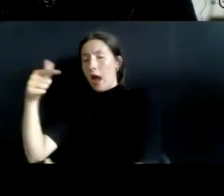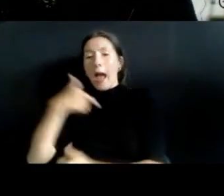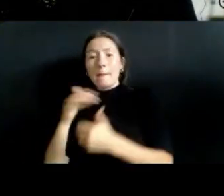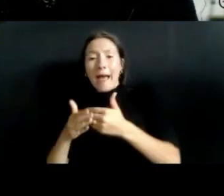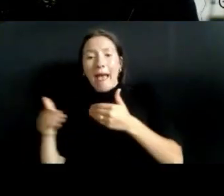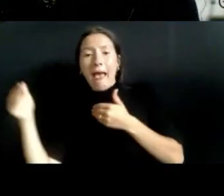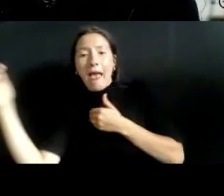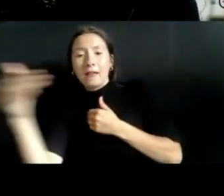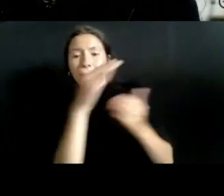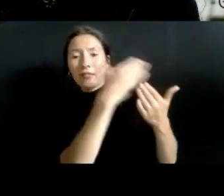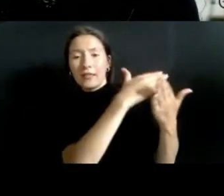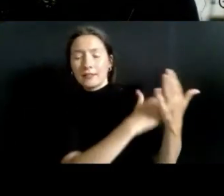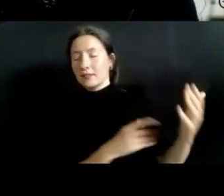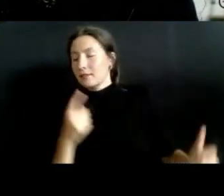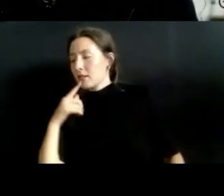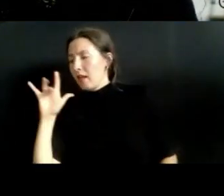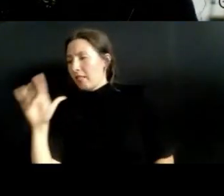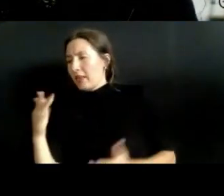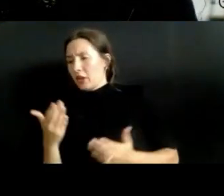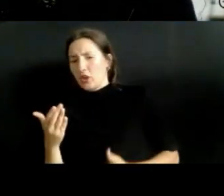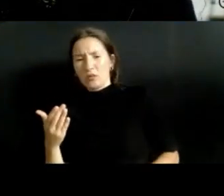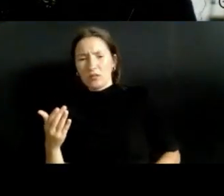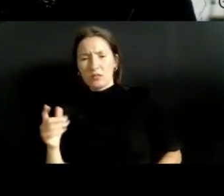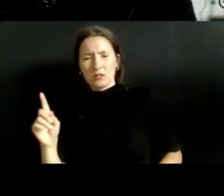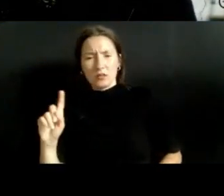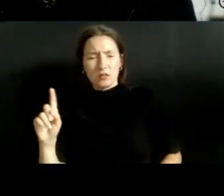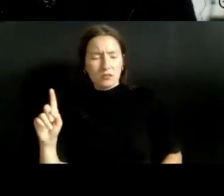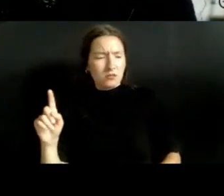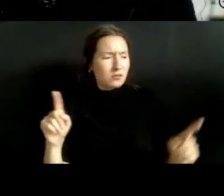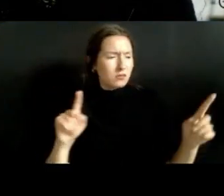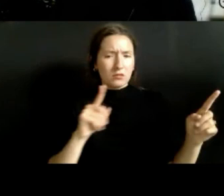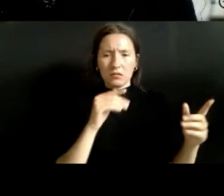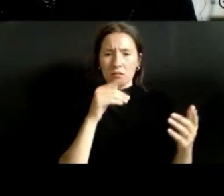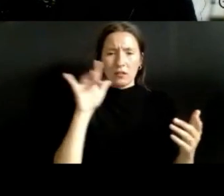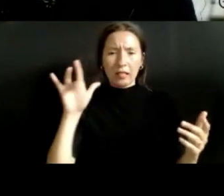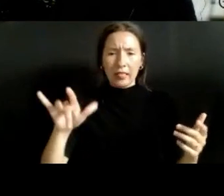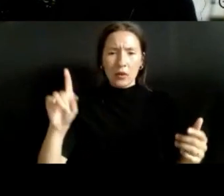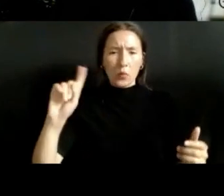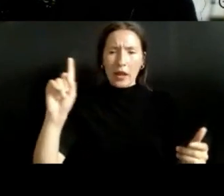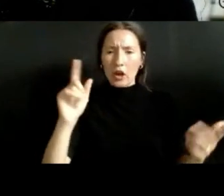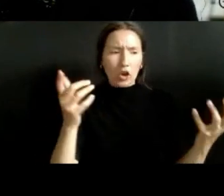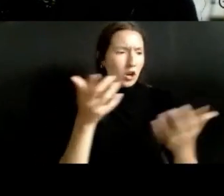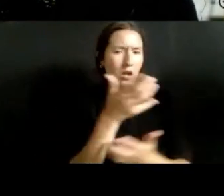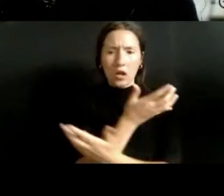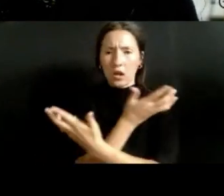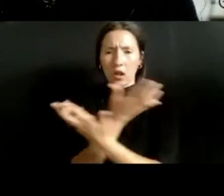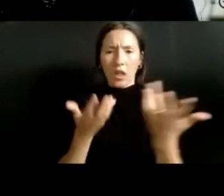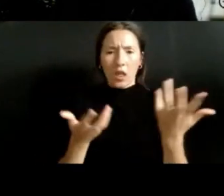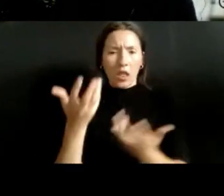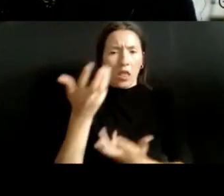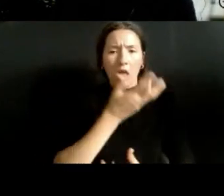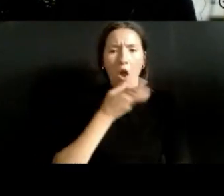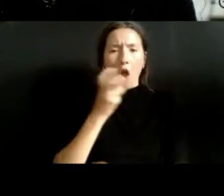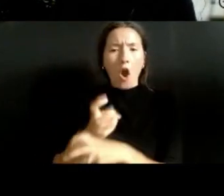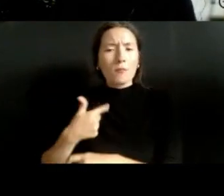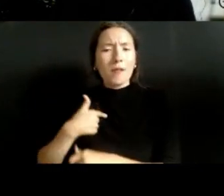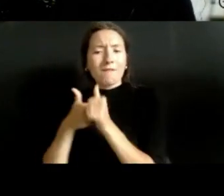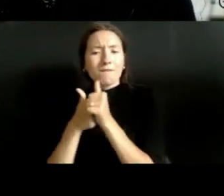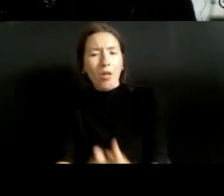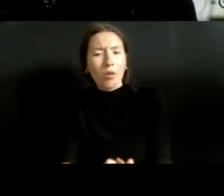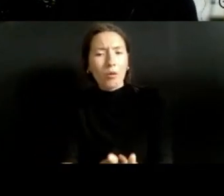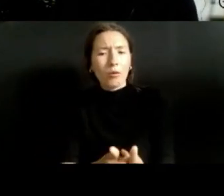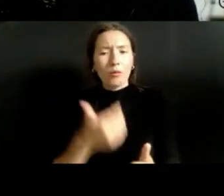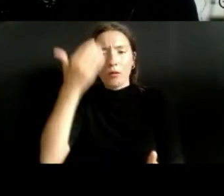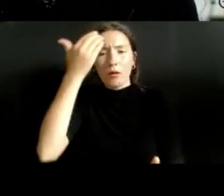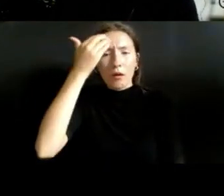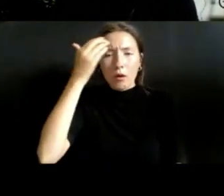hasn't happened yet. So it's going to be really hard for me to make the connection between your visual demonstration and the static